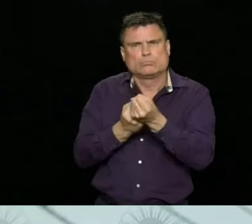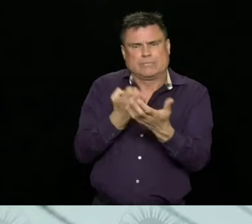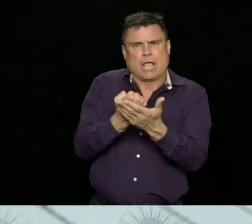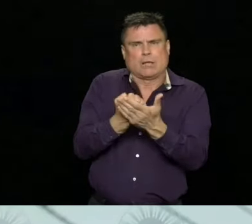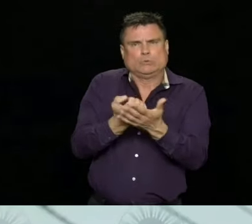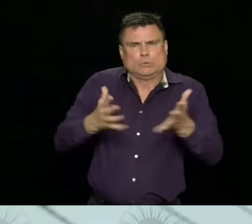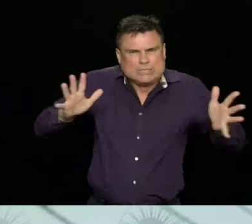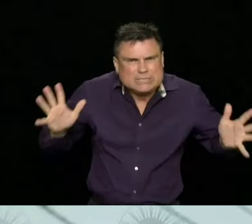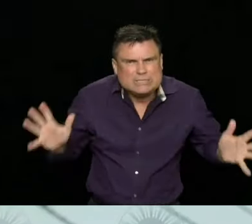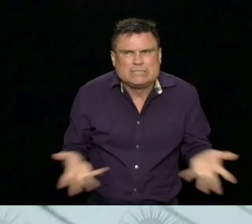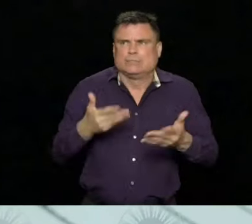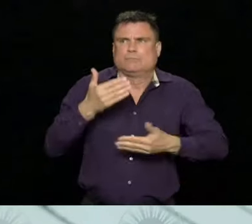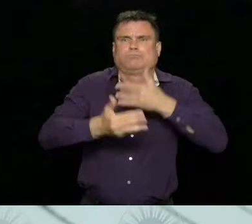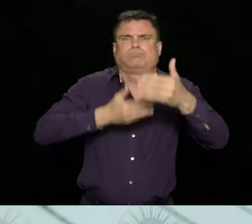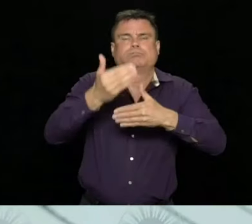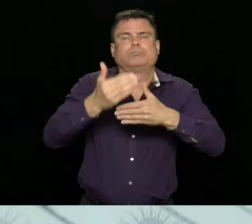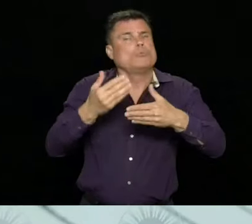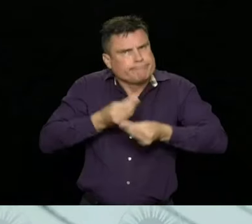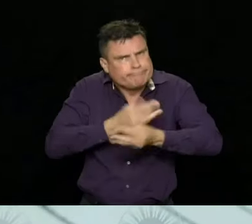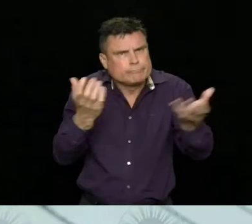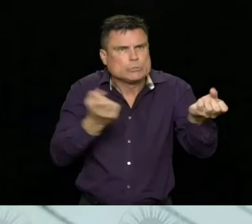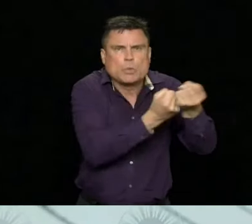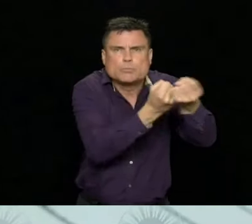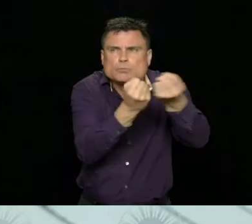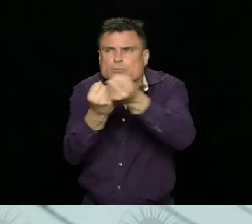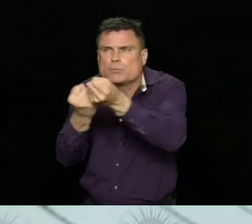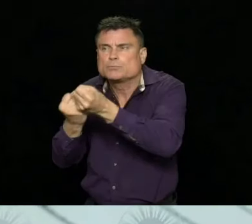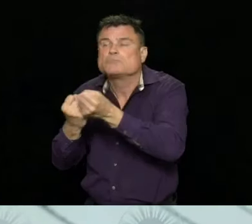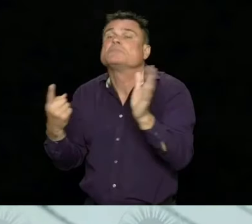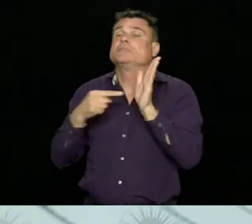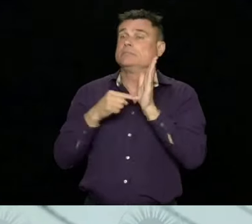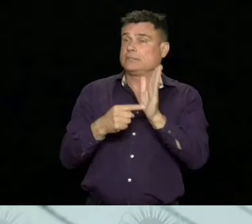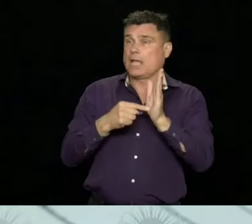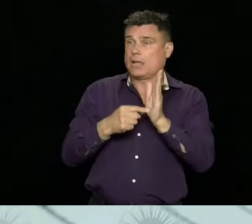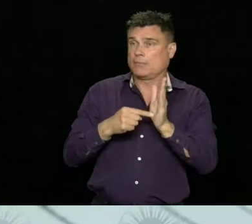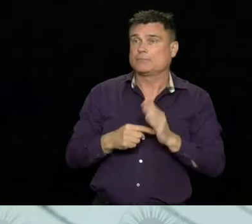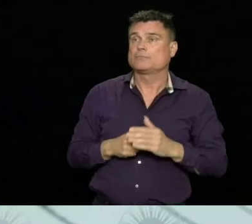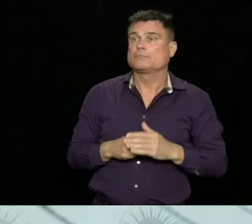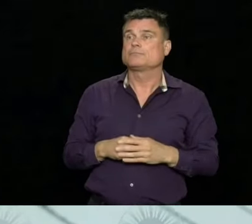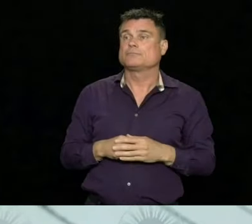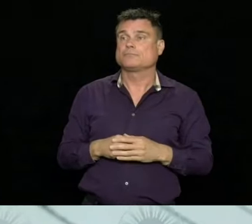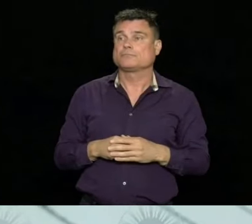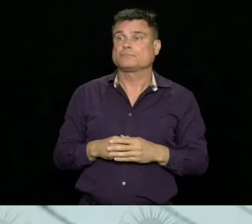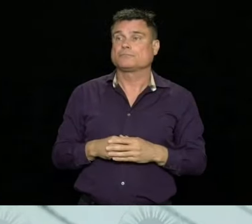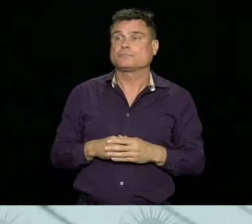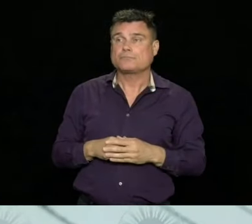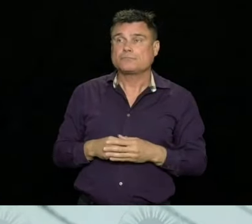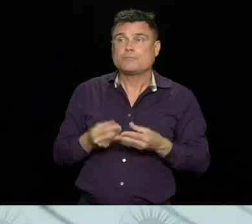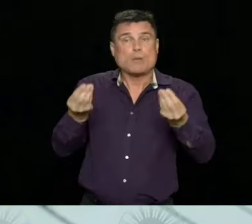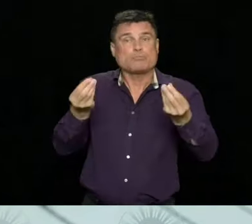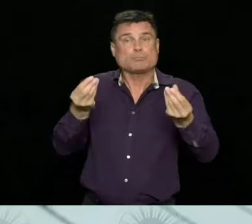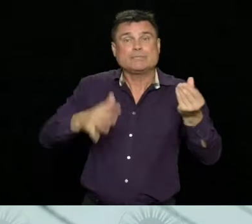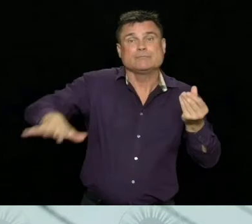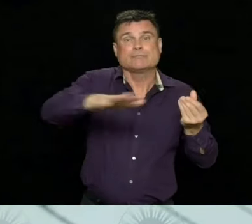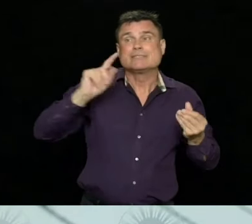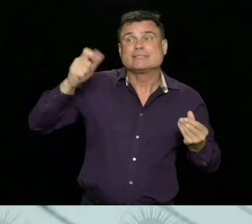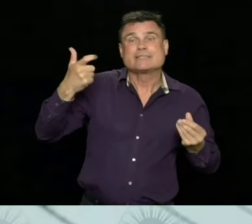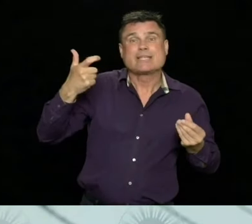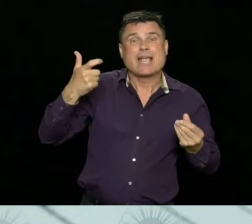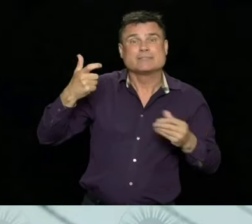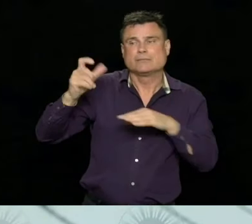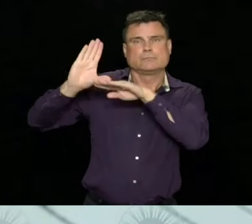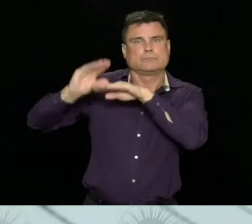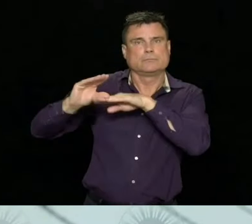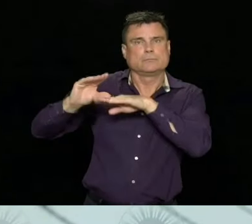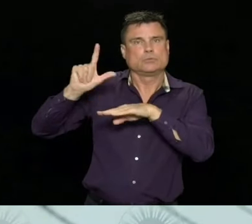example, the property taxes are reduced by 25%. And other taxes are reduced. And then we